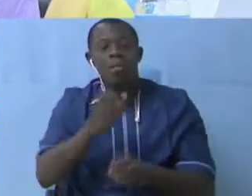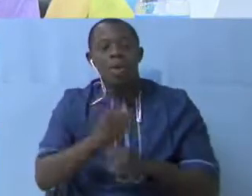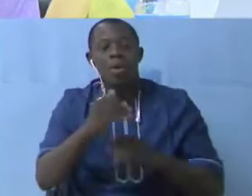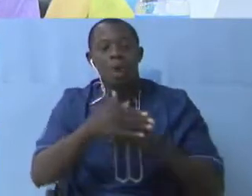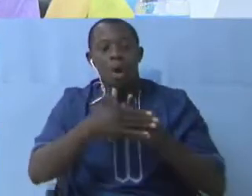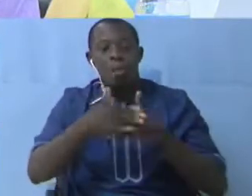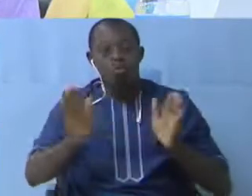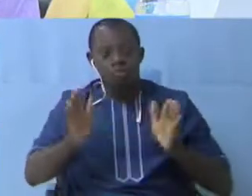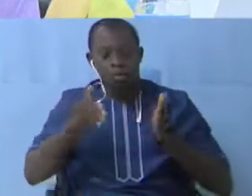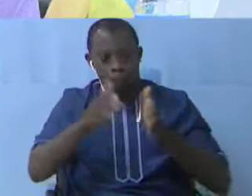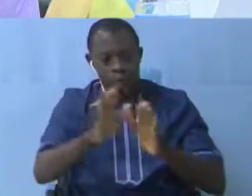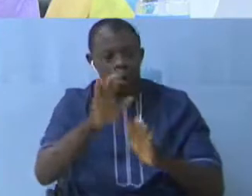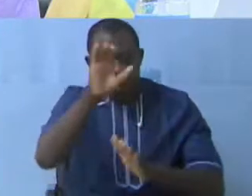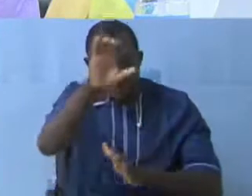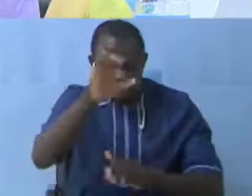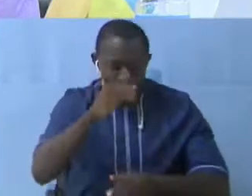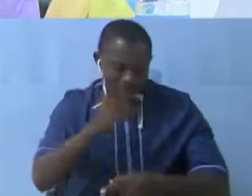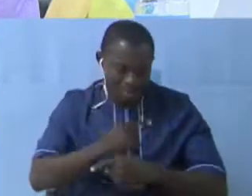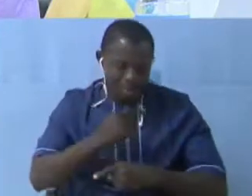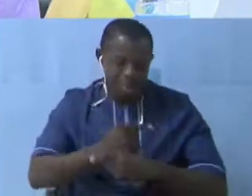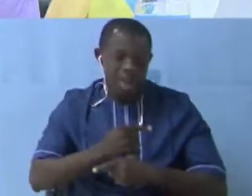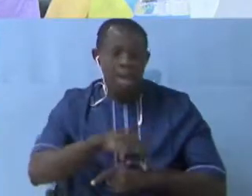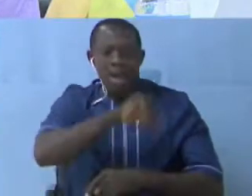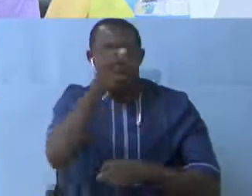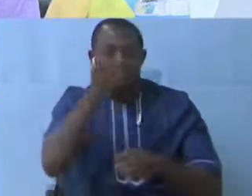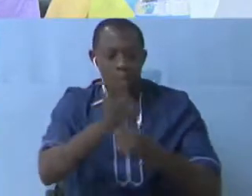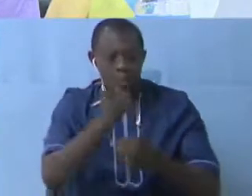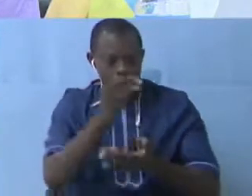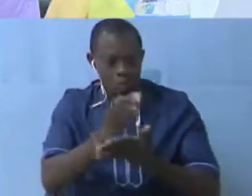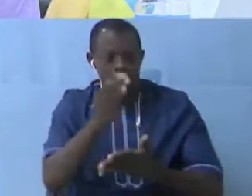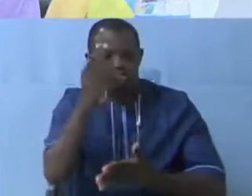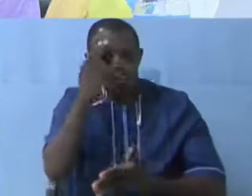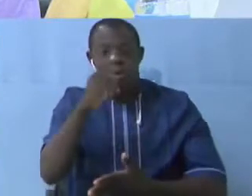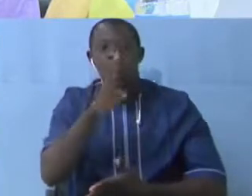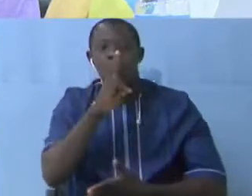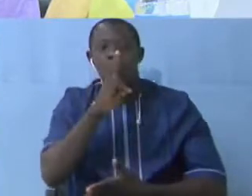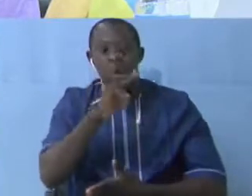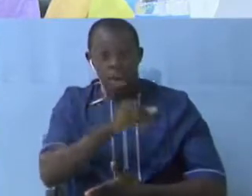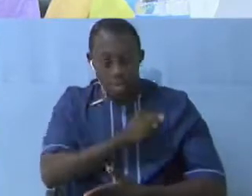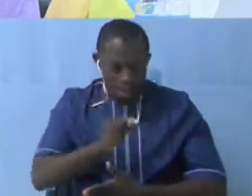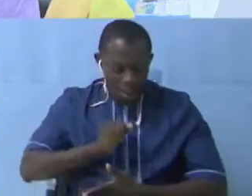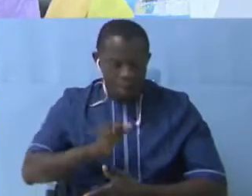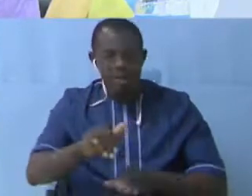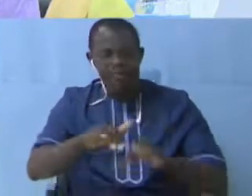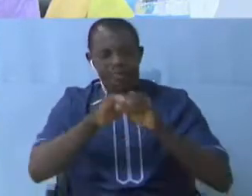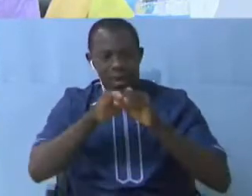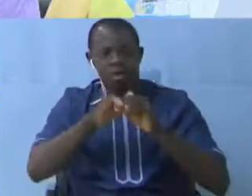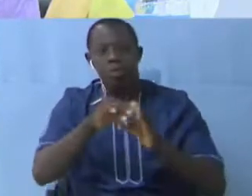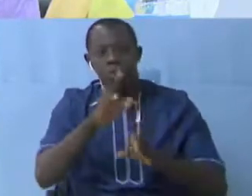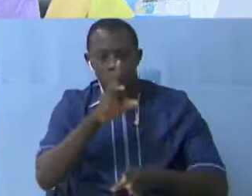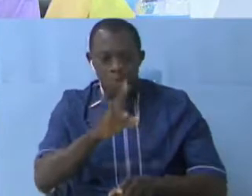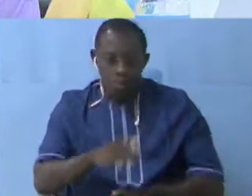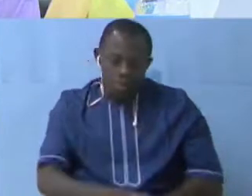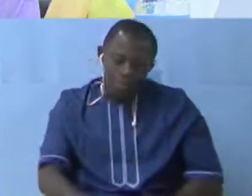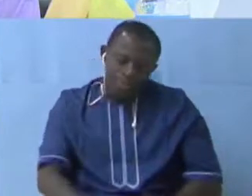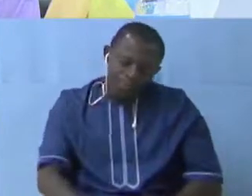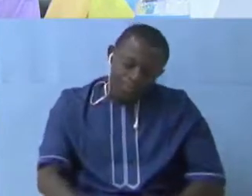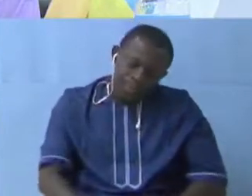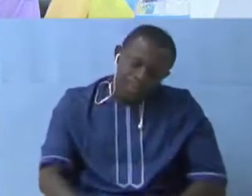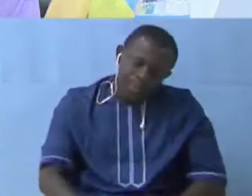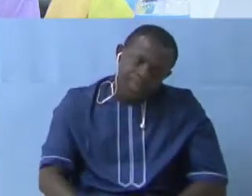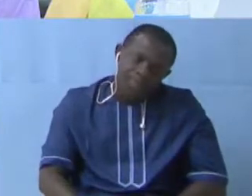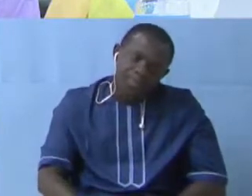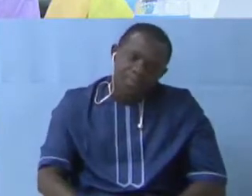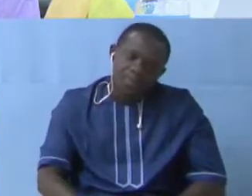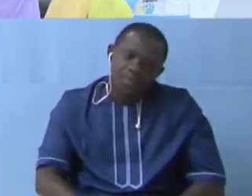country, but also ensuring that we know who our friends are. dama bëgg a gën a dinga ci loolu pour nag ñu gën a mën a wéral